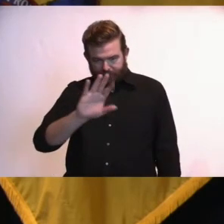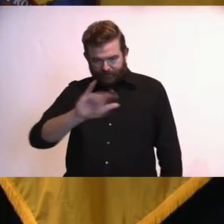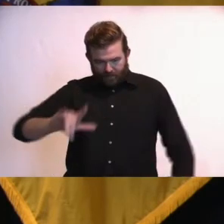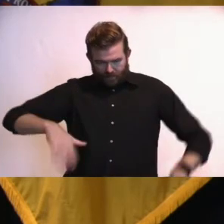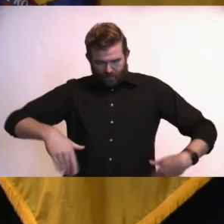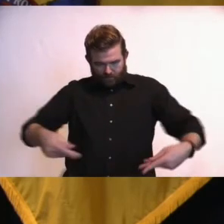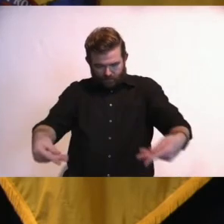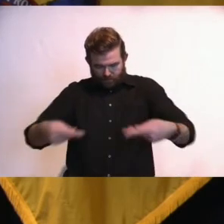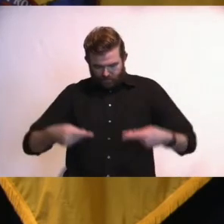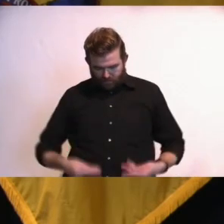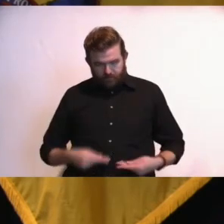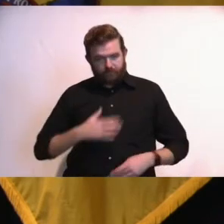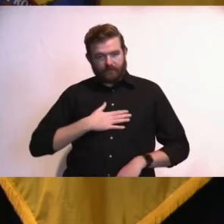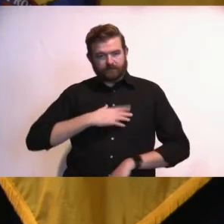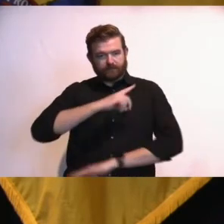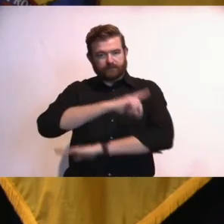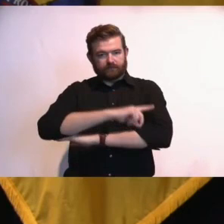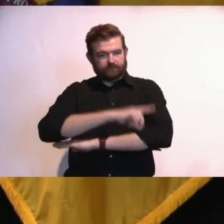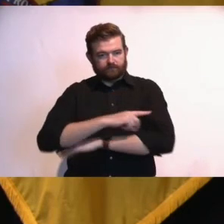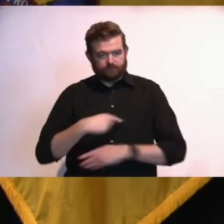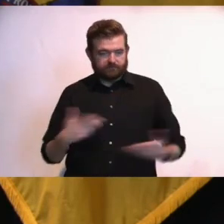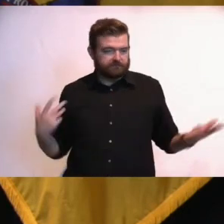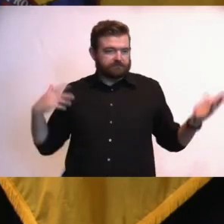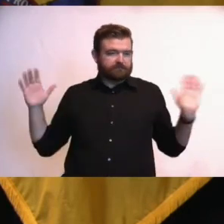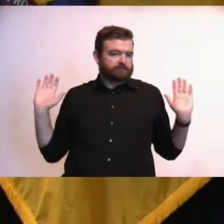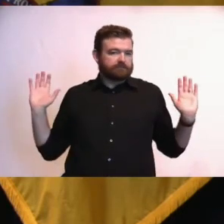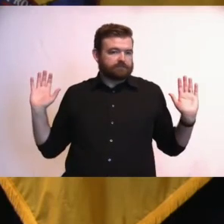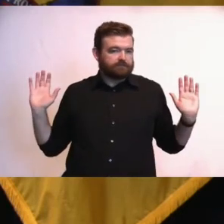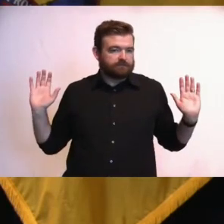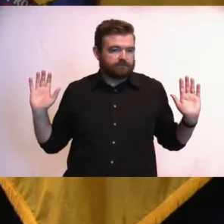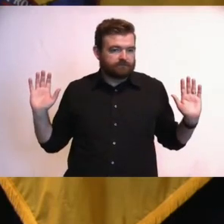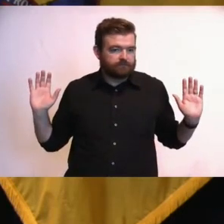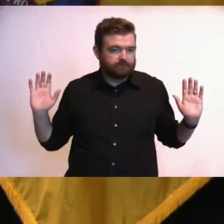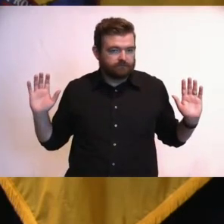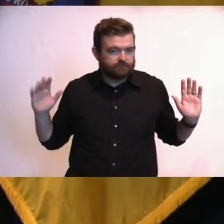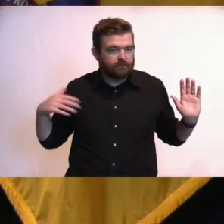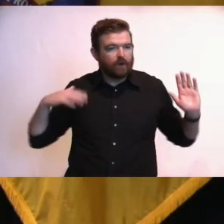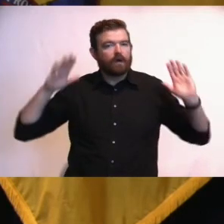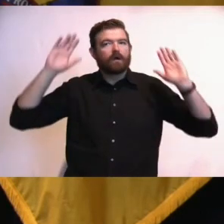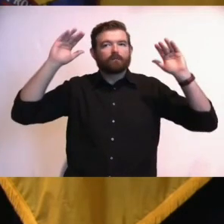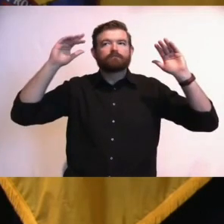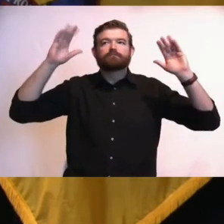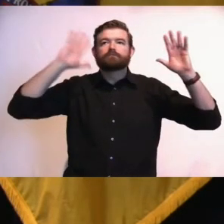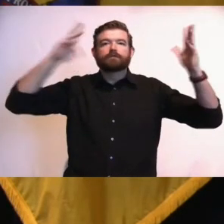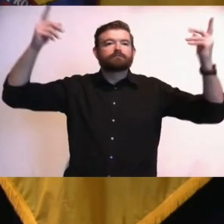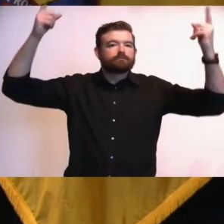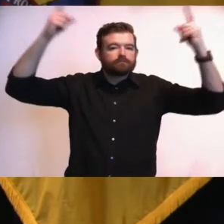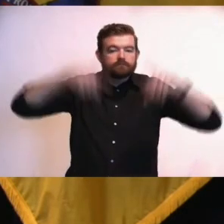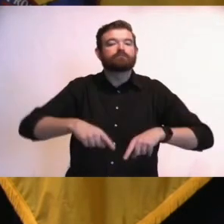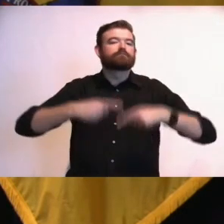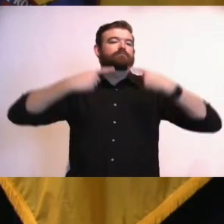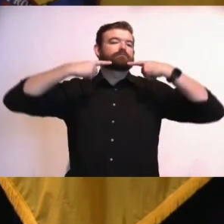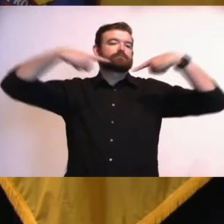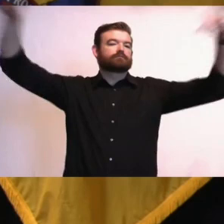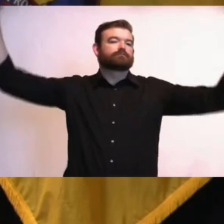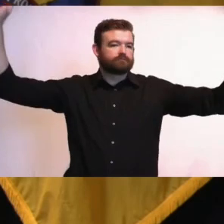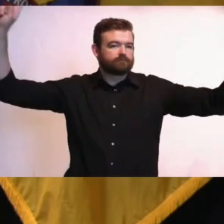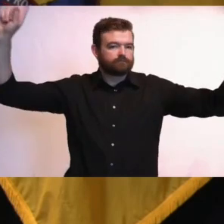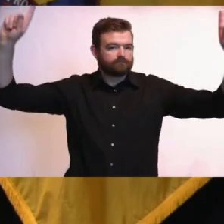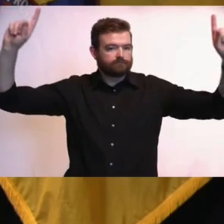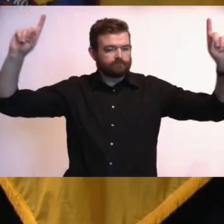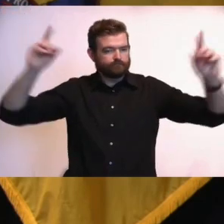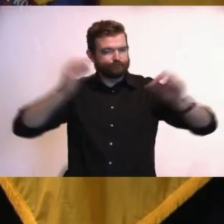is, God willing, we'll get something that works. And it's not just guaranteeing freedom, but also having a real pathway